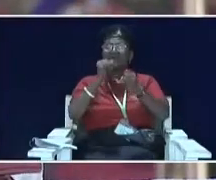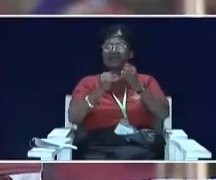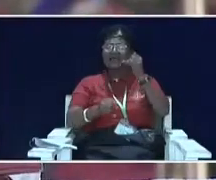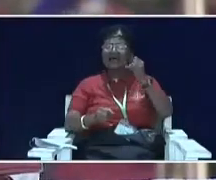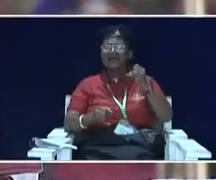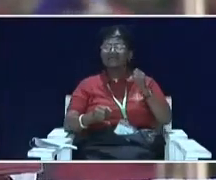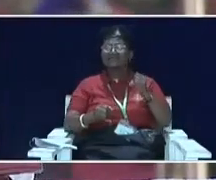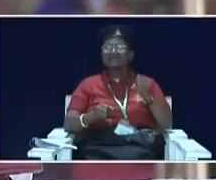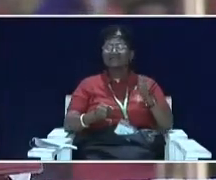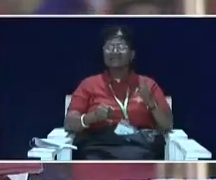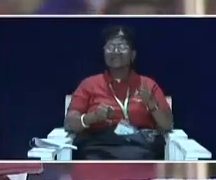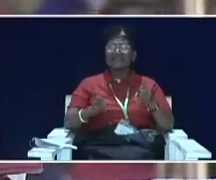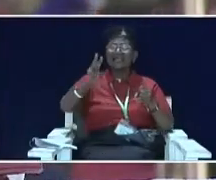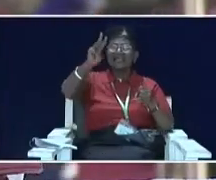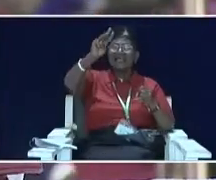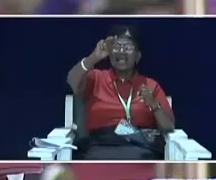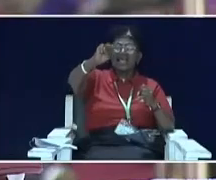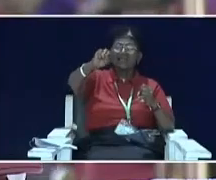March is around the corner.